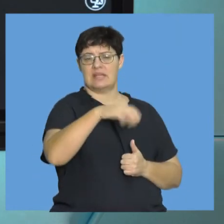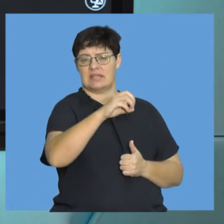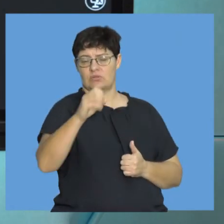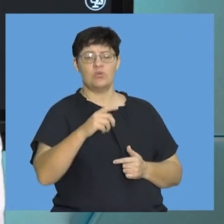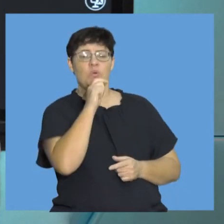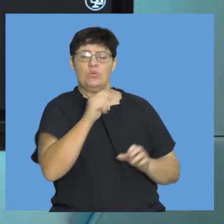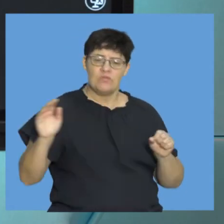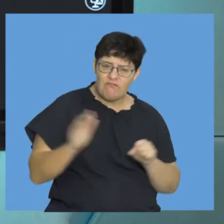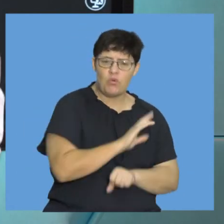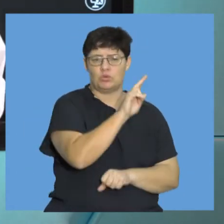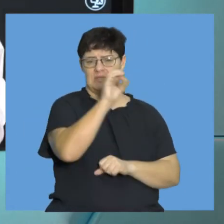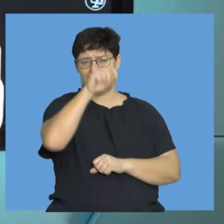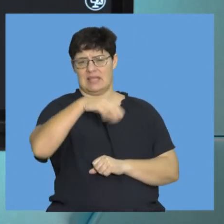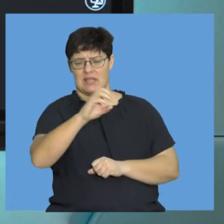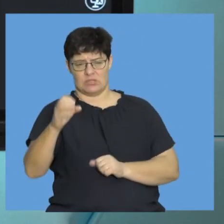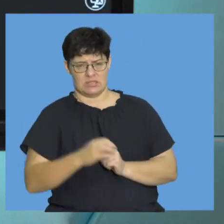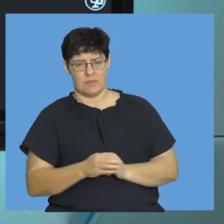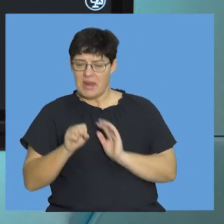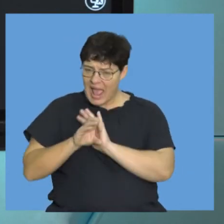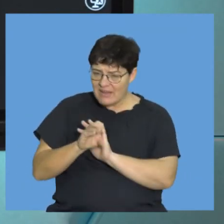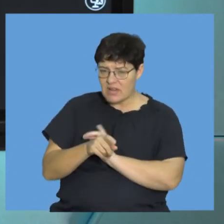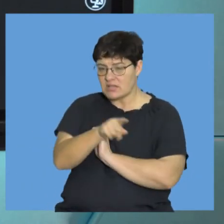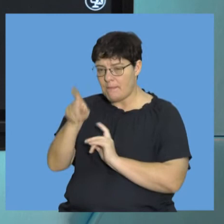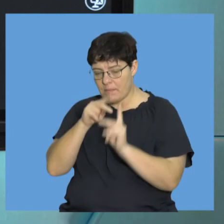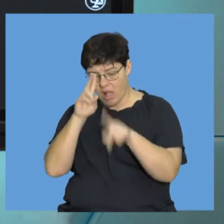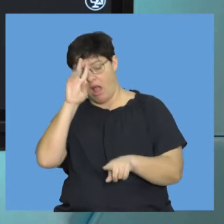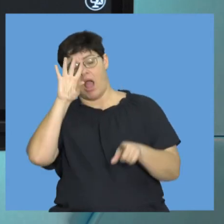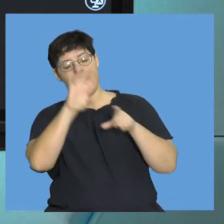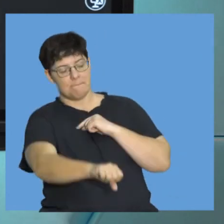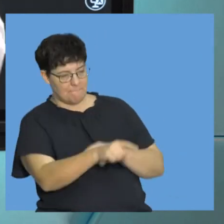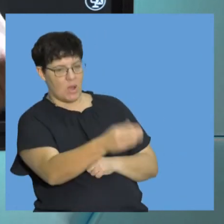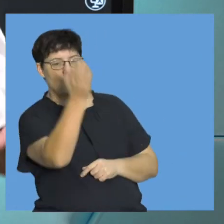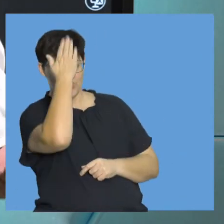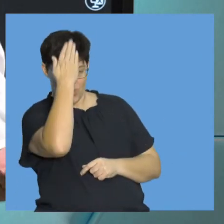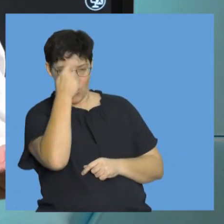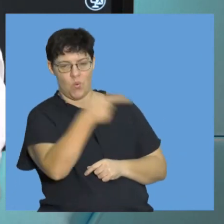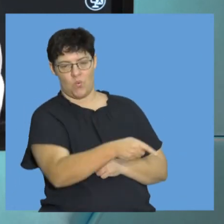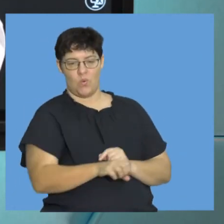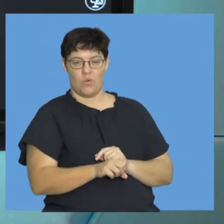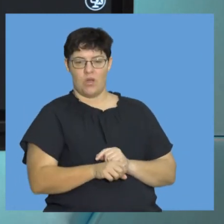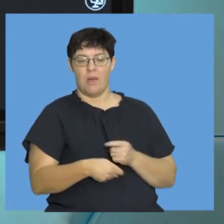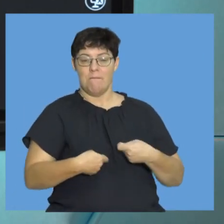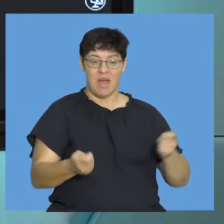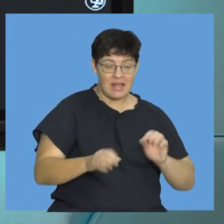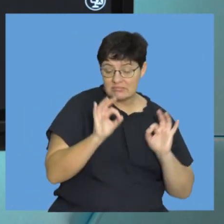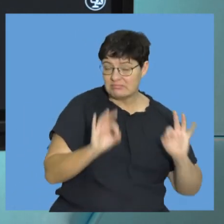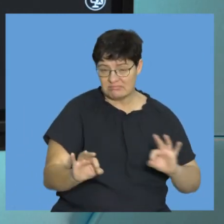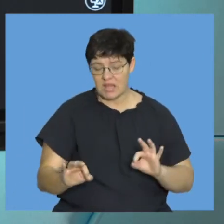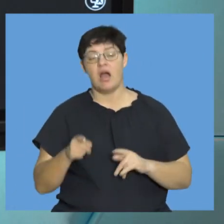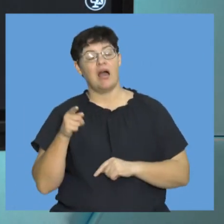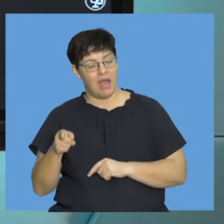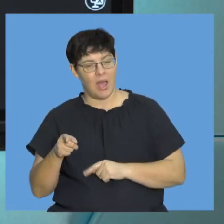the 20,000 in your budget. Why? Because by advertising correctly, by marketing correctly, you're going to attract